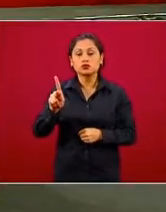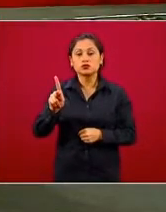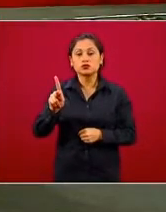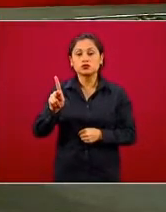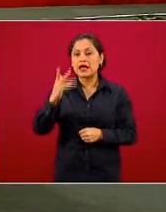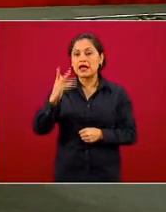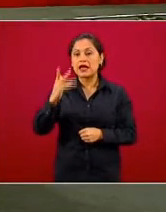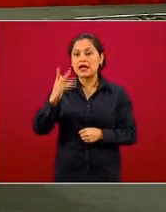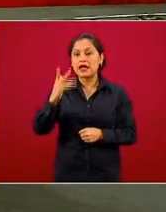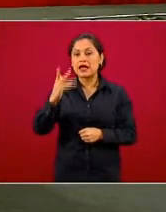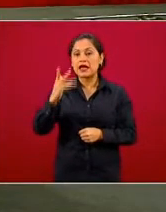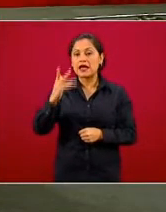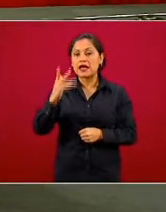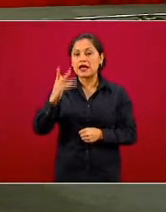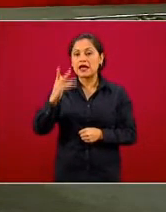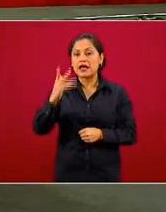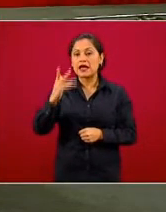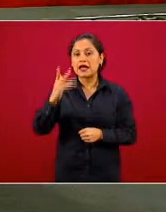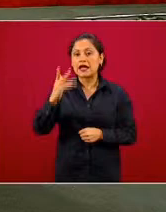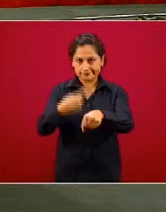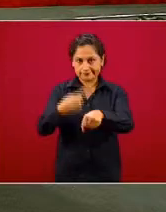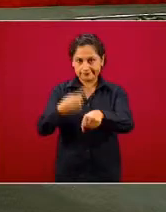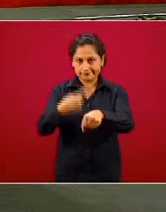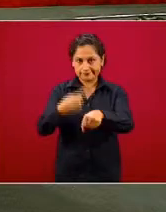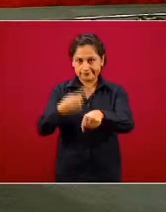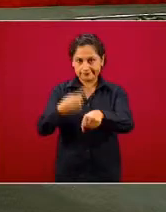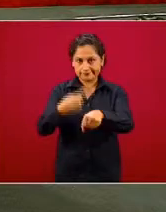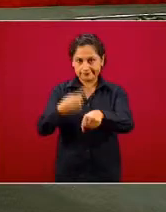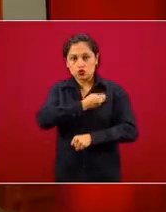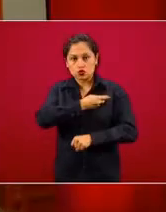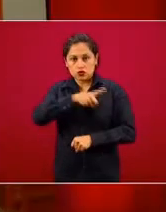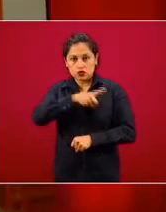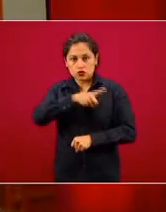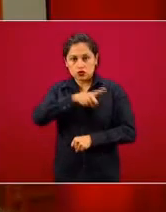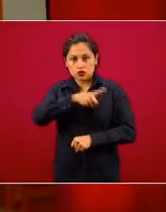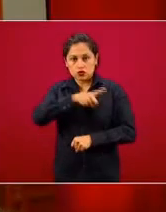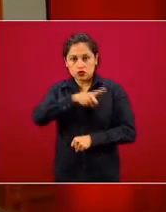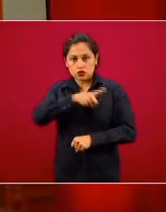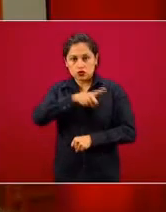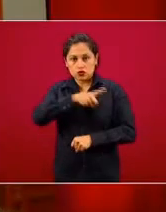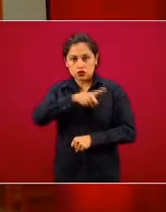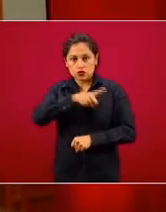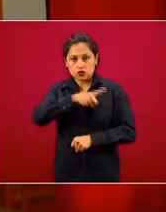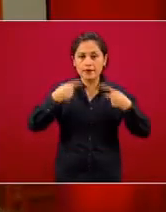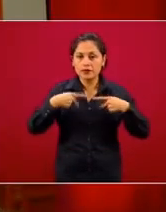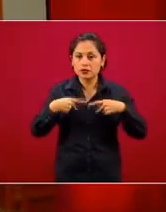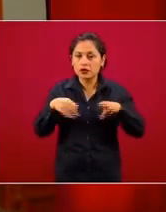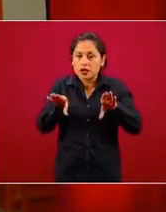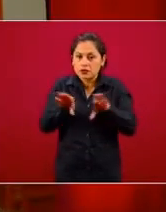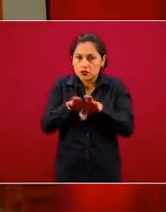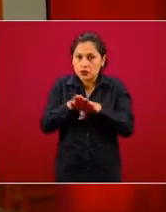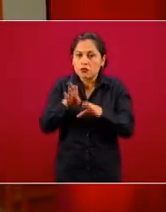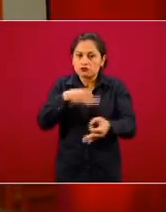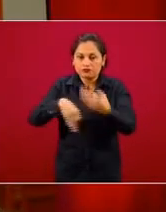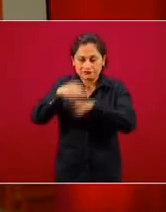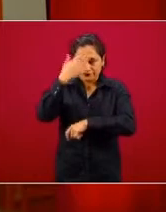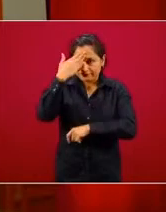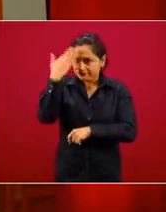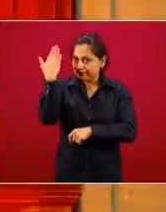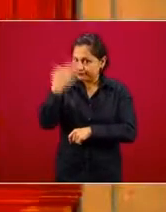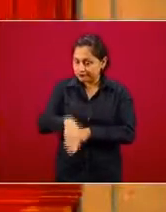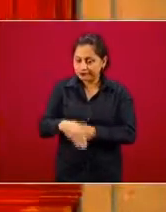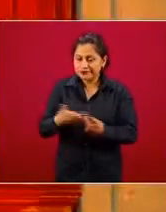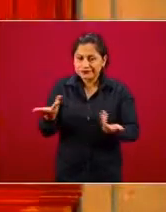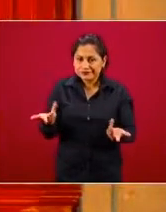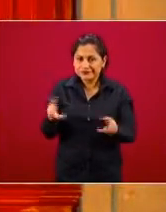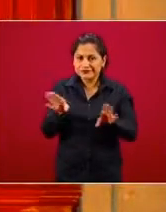they can identify health phenomena and what their determinants are in our population. So, in this way, we